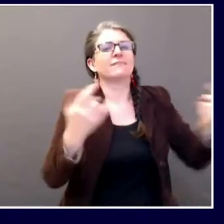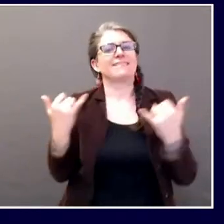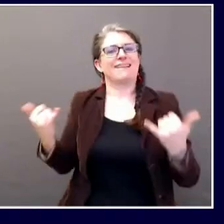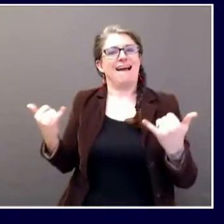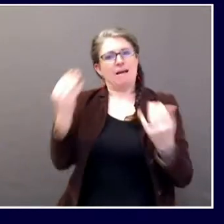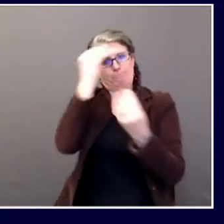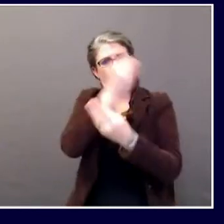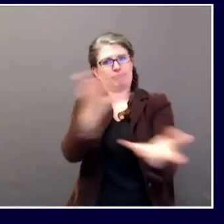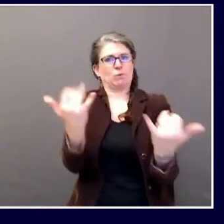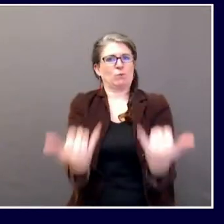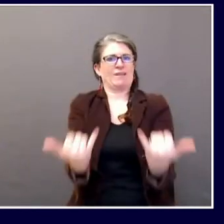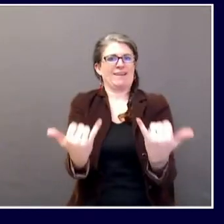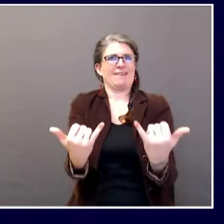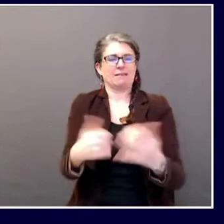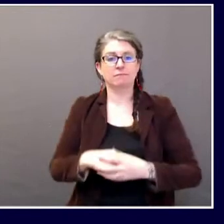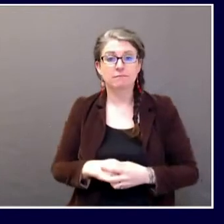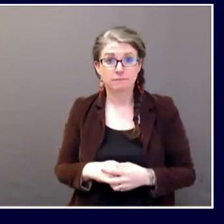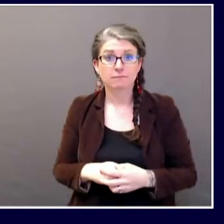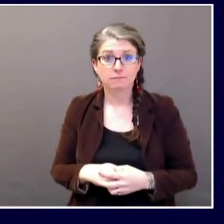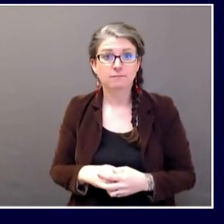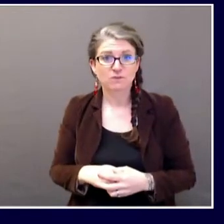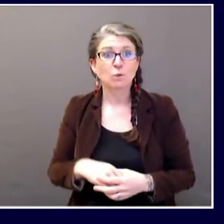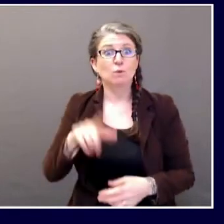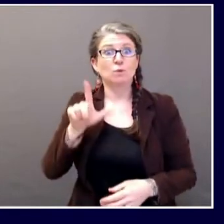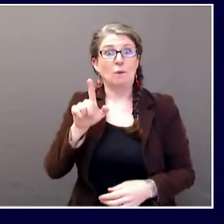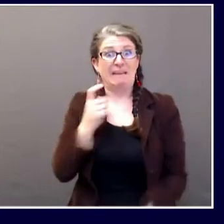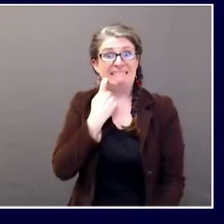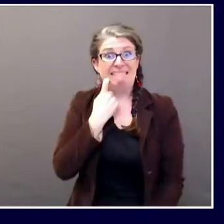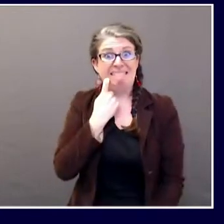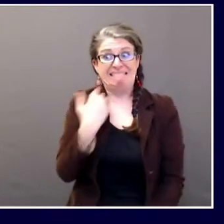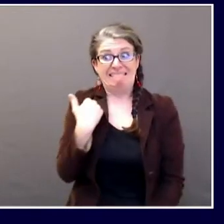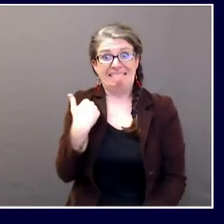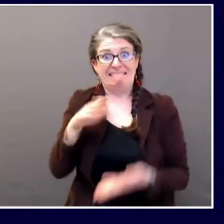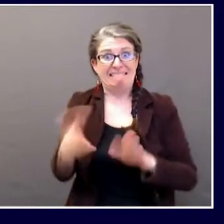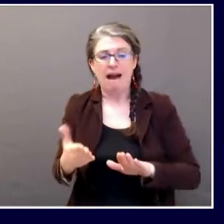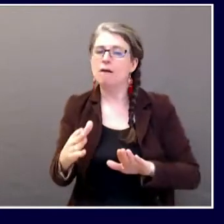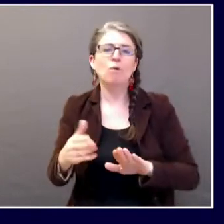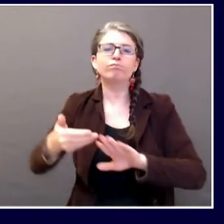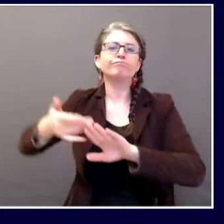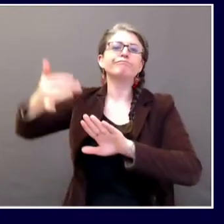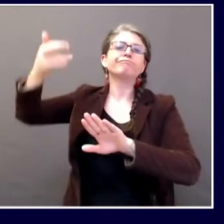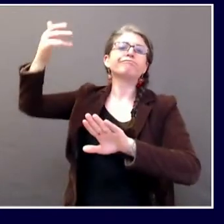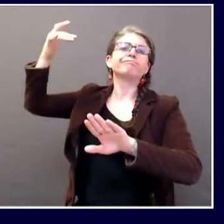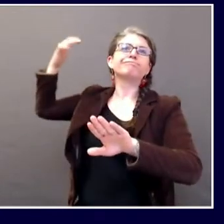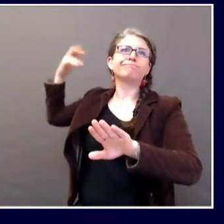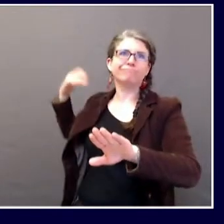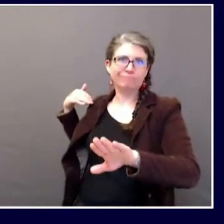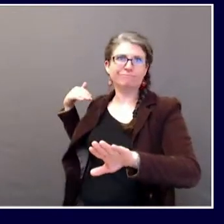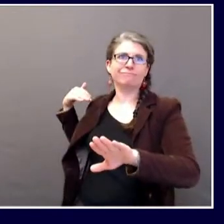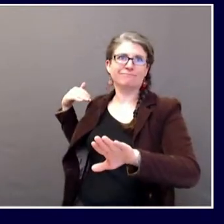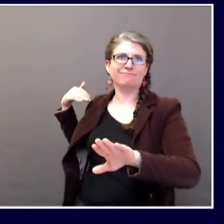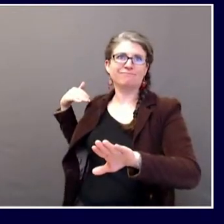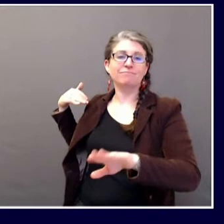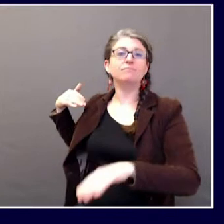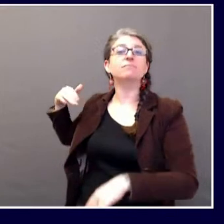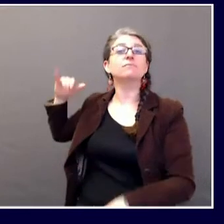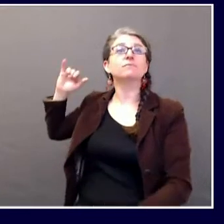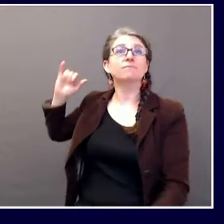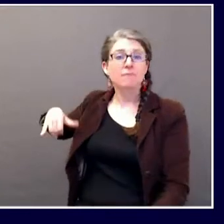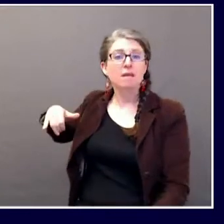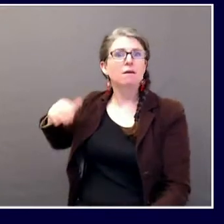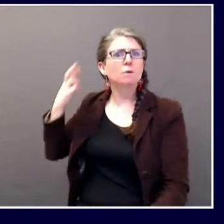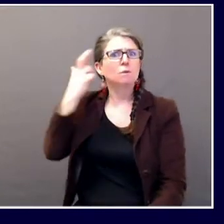certificates across the state of Maine. For the 21 deaths identified from our vital records review